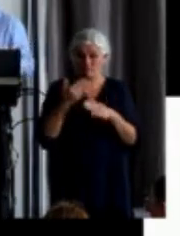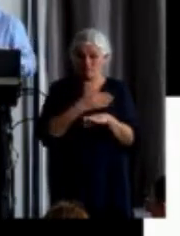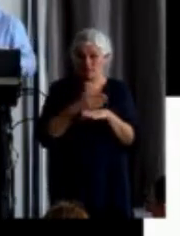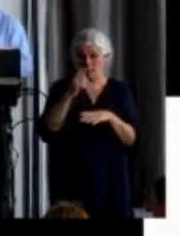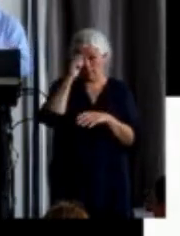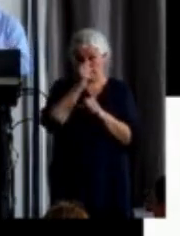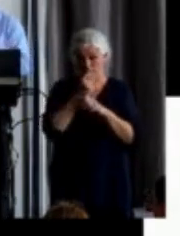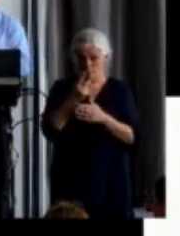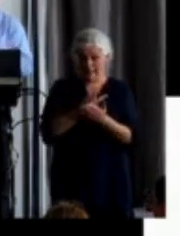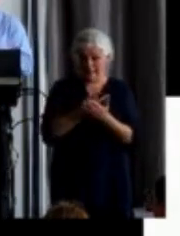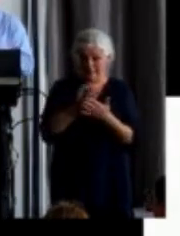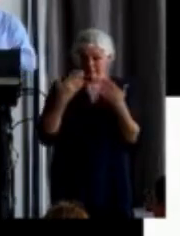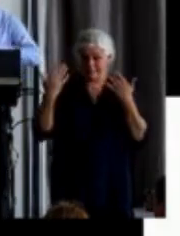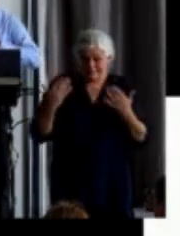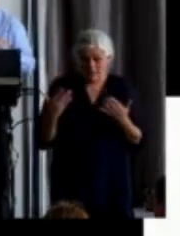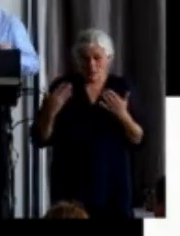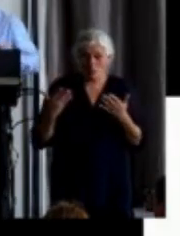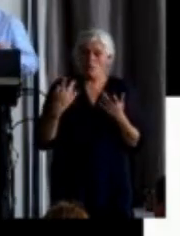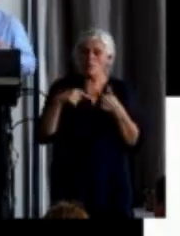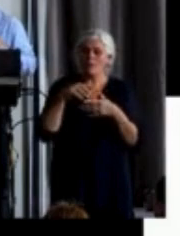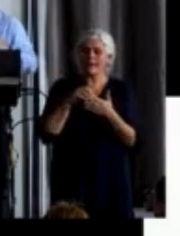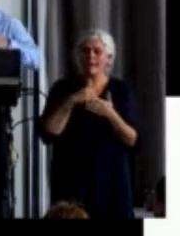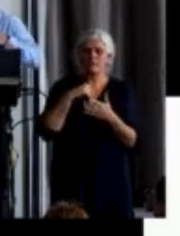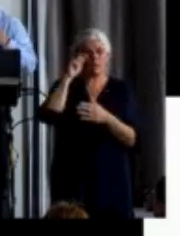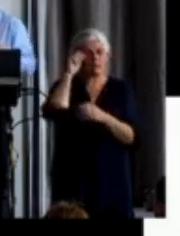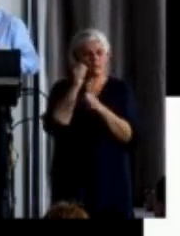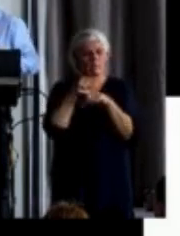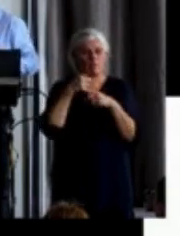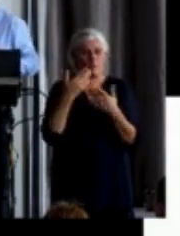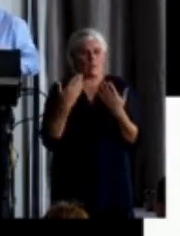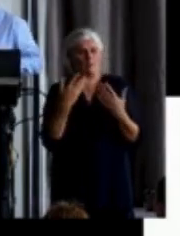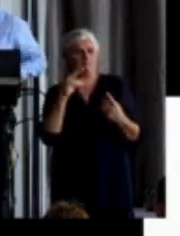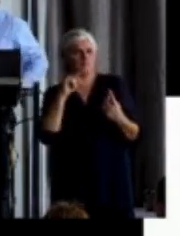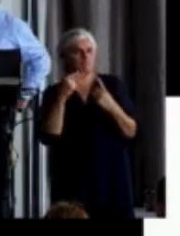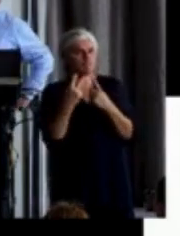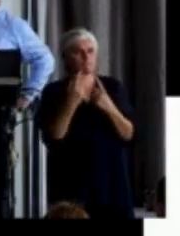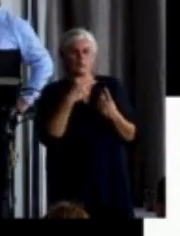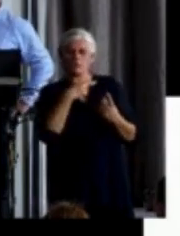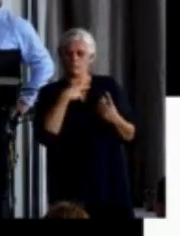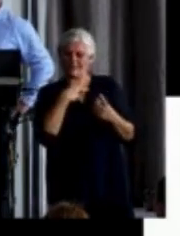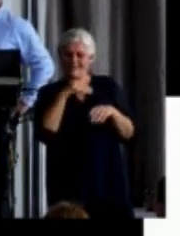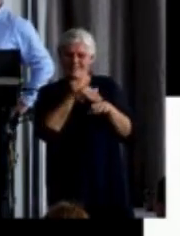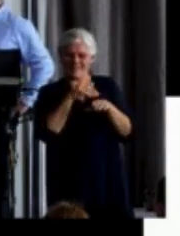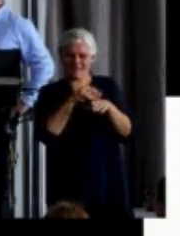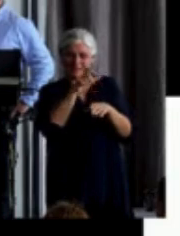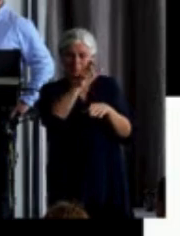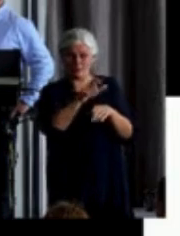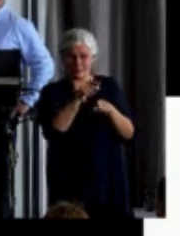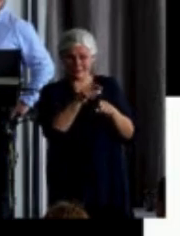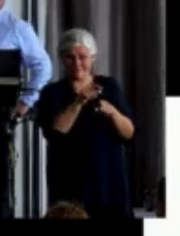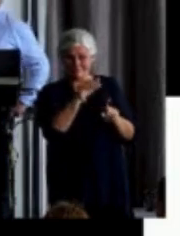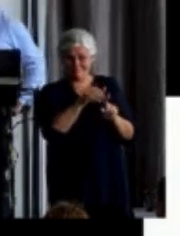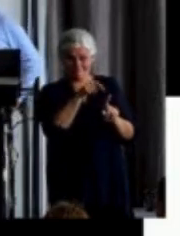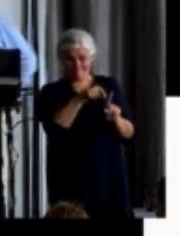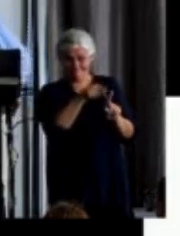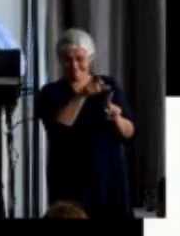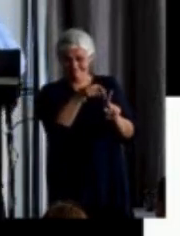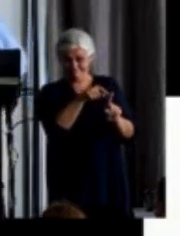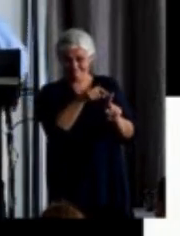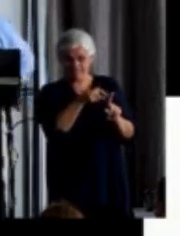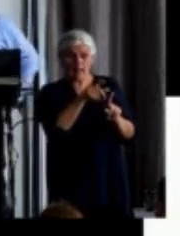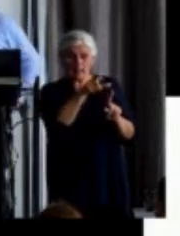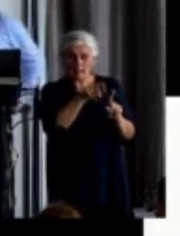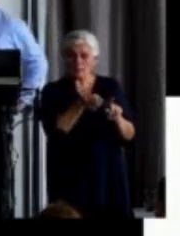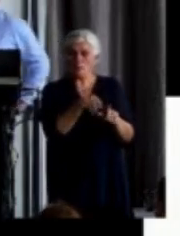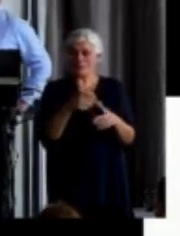think about epilepsy now, we have to sort of think about it in terms of how it's actually affecting the person. Okay, so a person